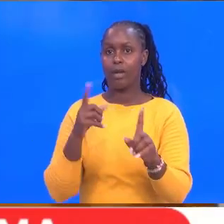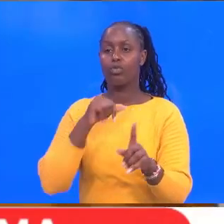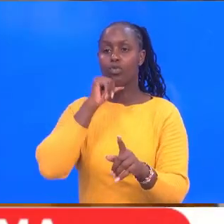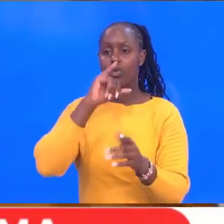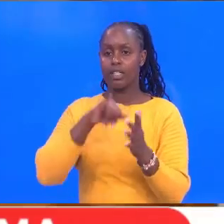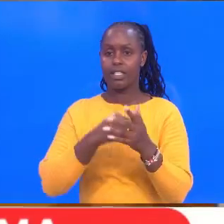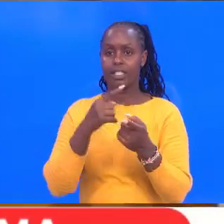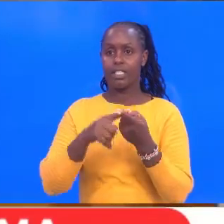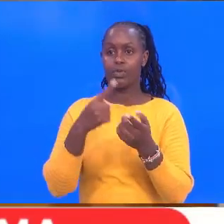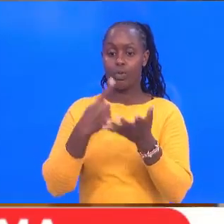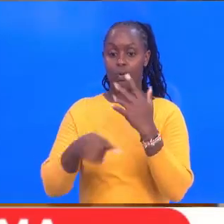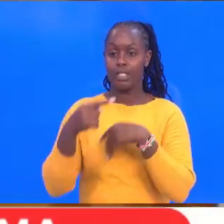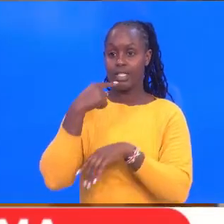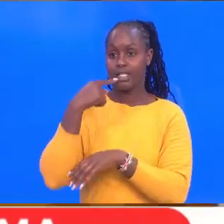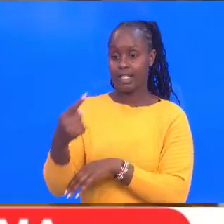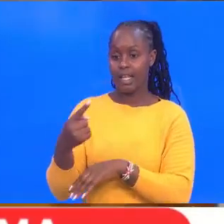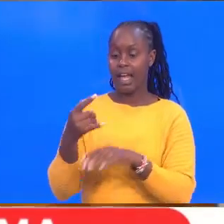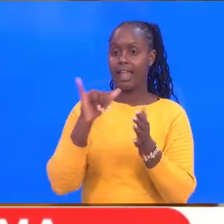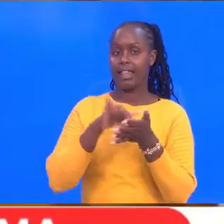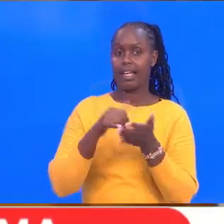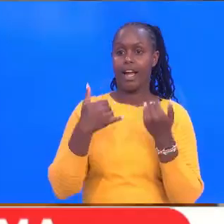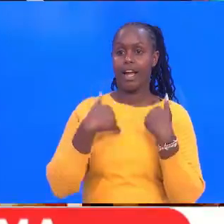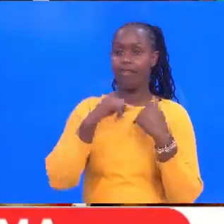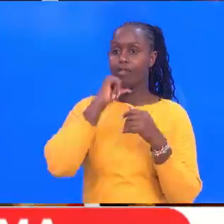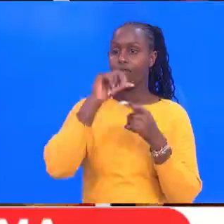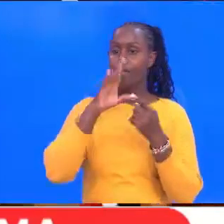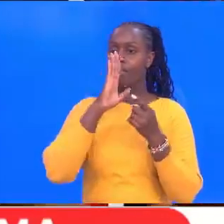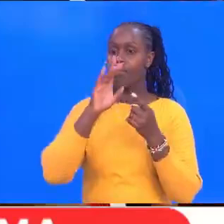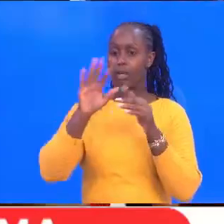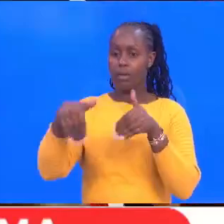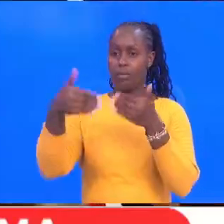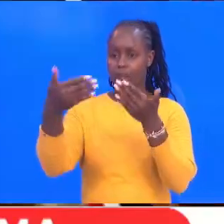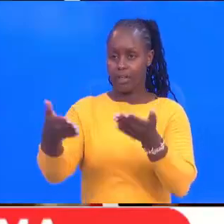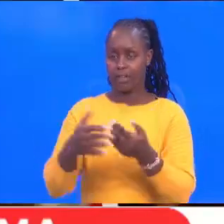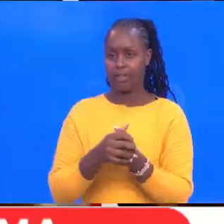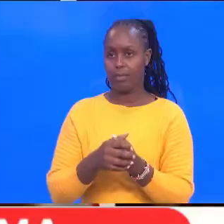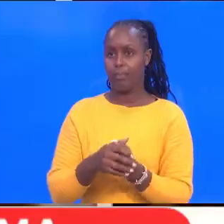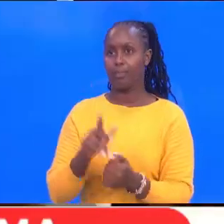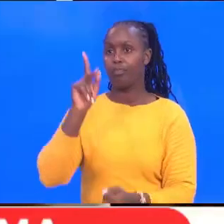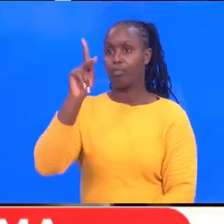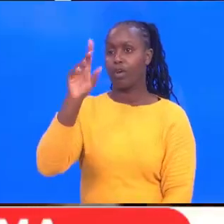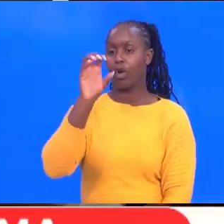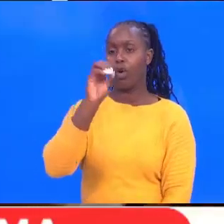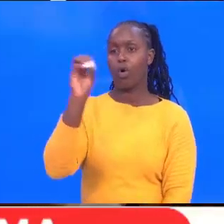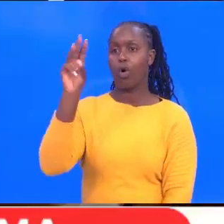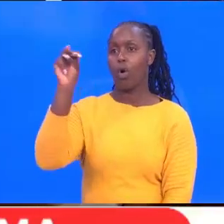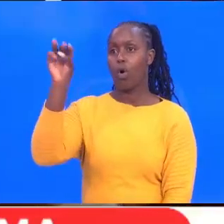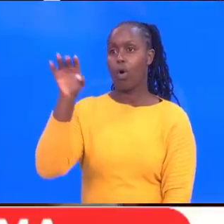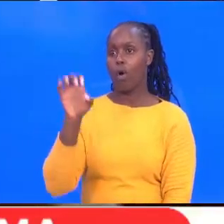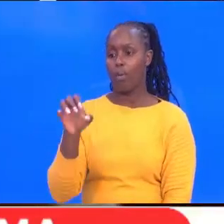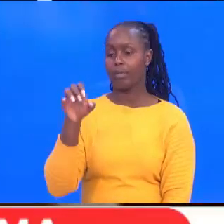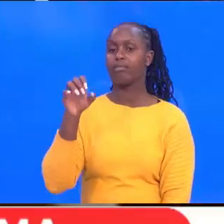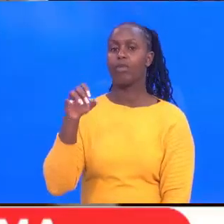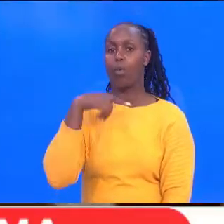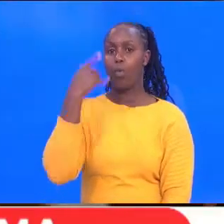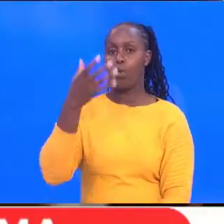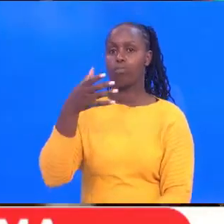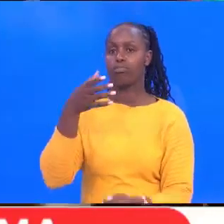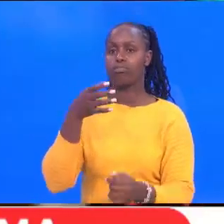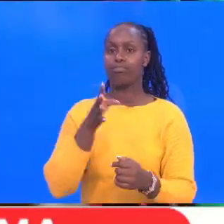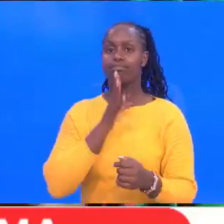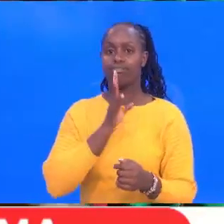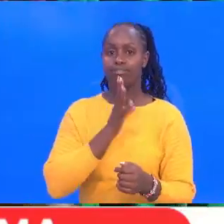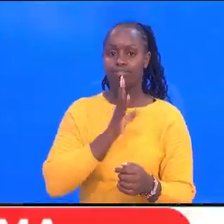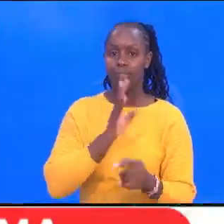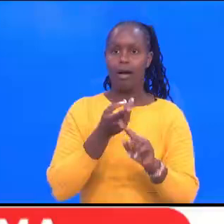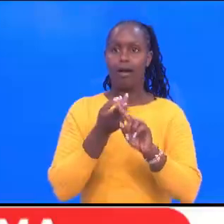allegations that have not been substantiated. Koome aliyezungumza katika hafla ya kumwaga Anne Amadi kama msajili mkuu wa